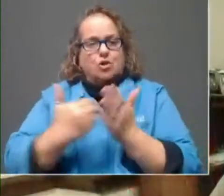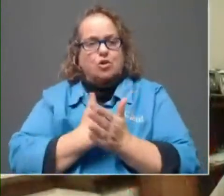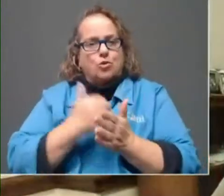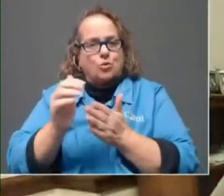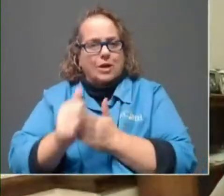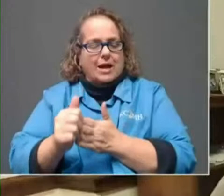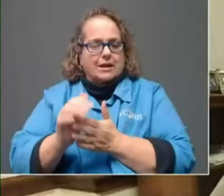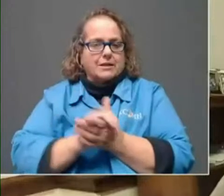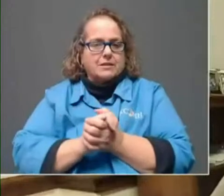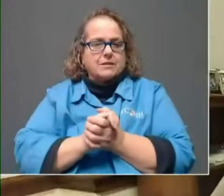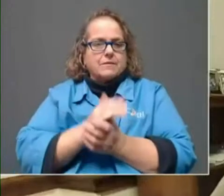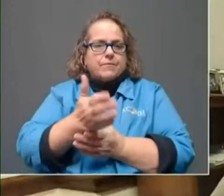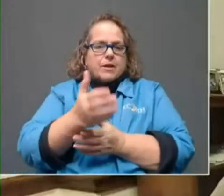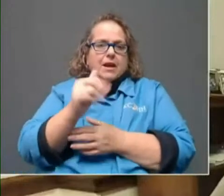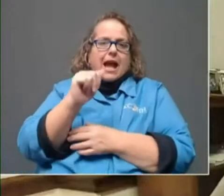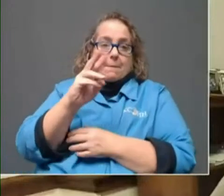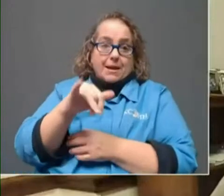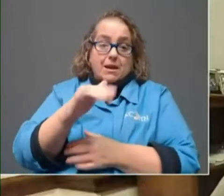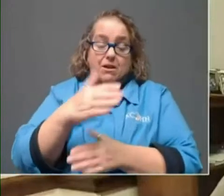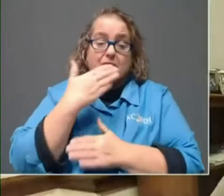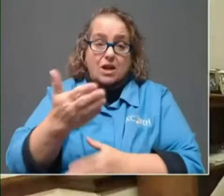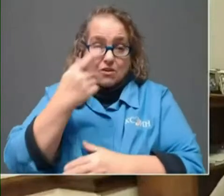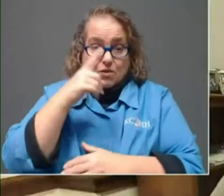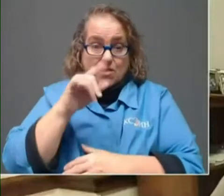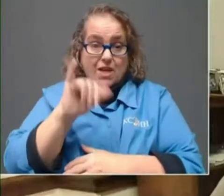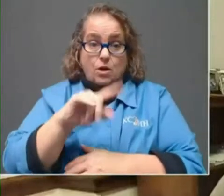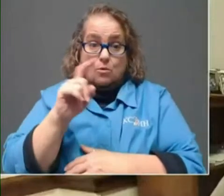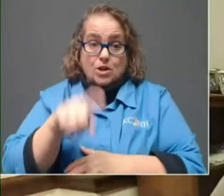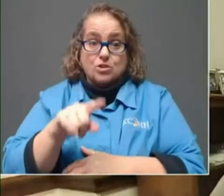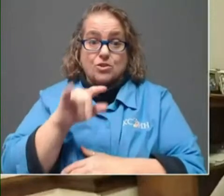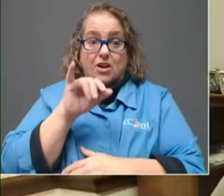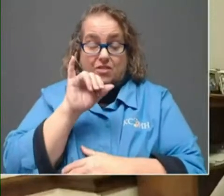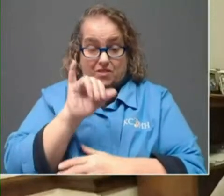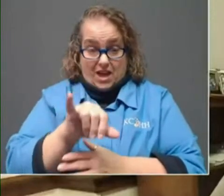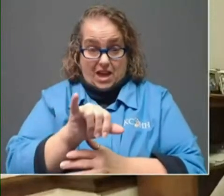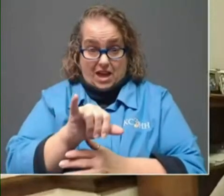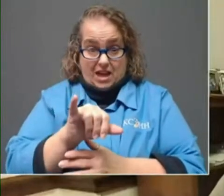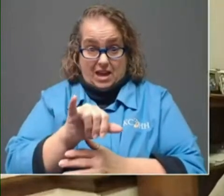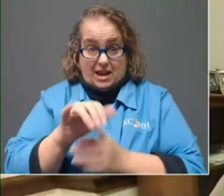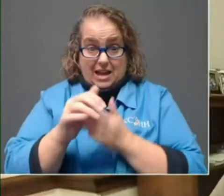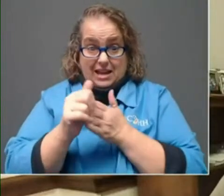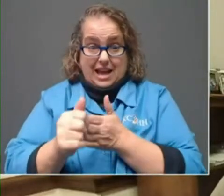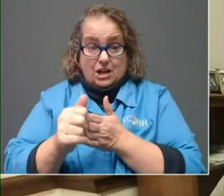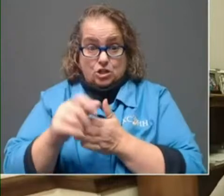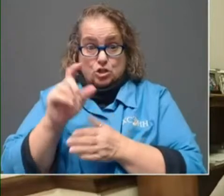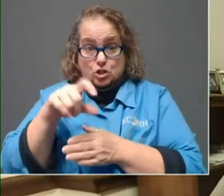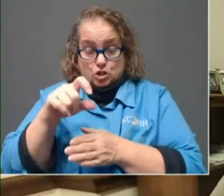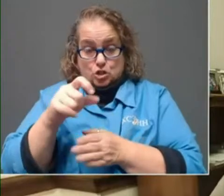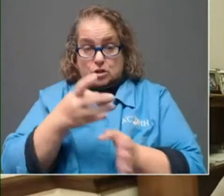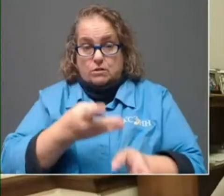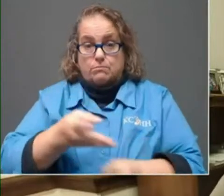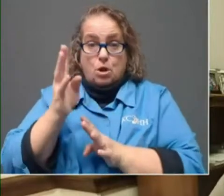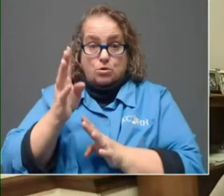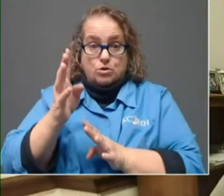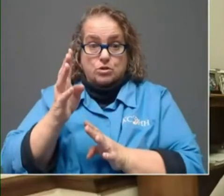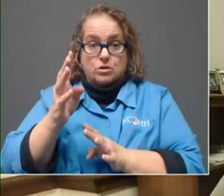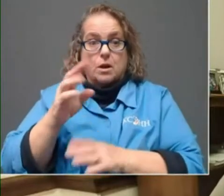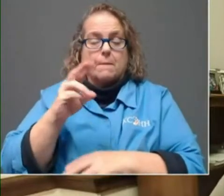Yeah, thank you. And thank you for that question. That guidance should be going up no later than Monday. It's in the